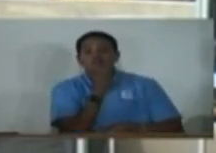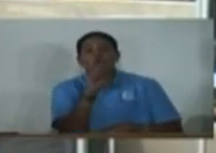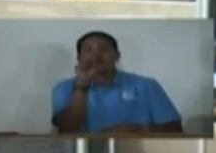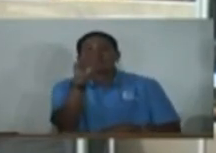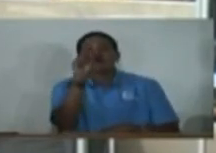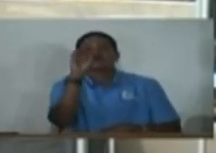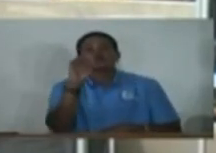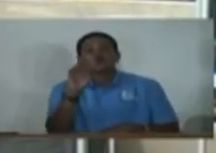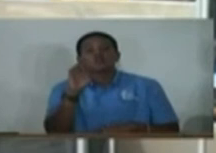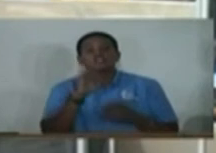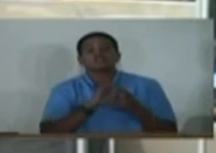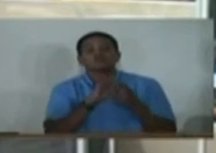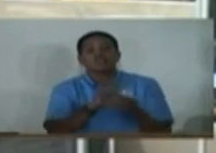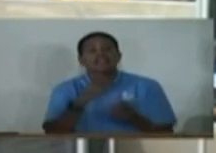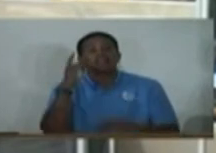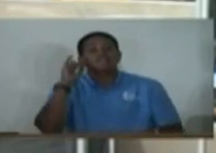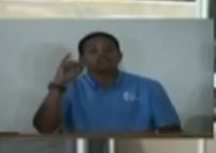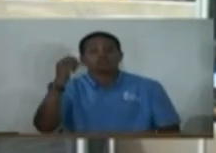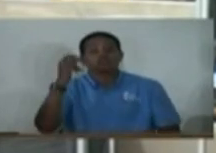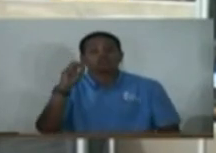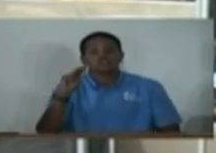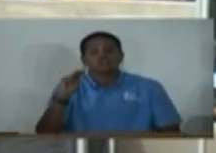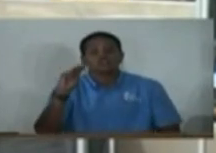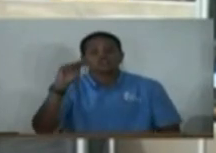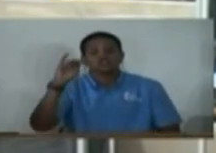in the case of the